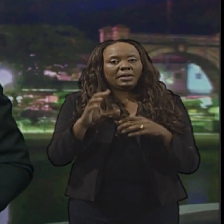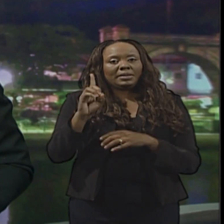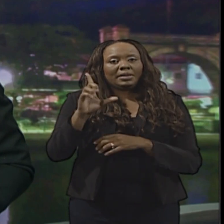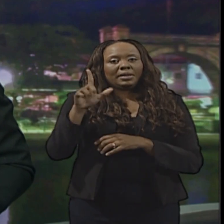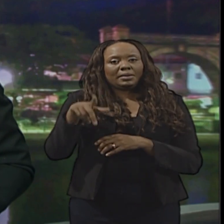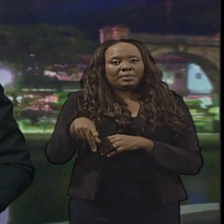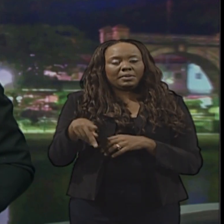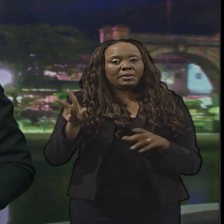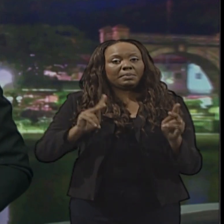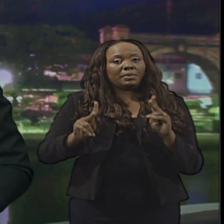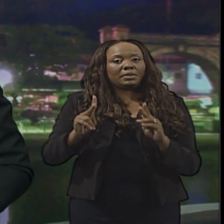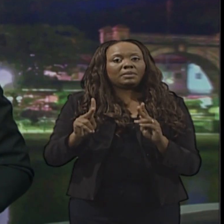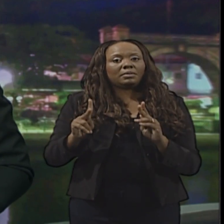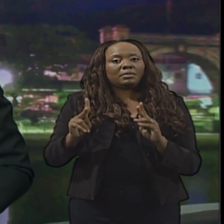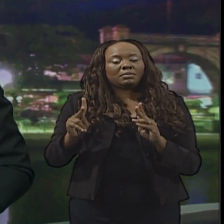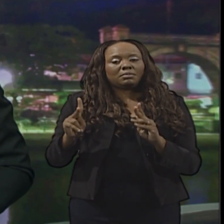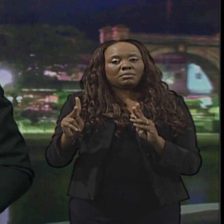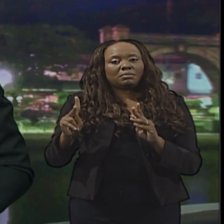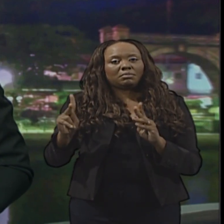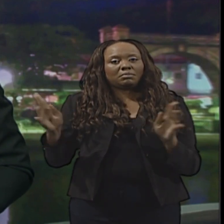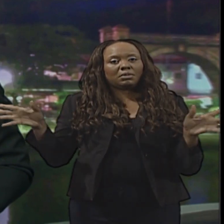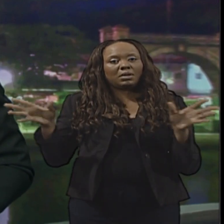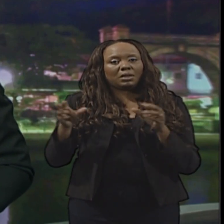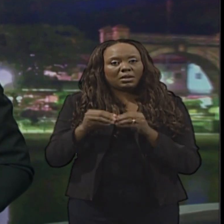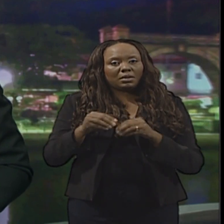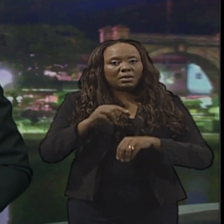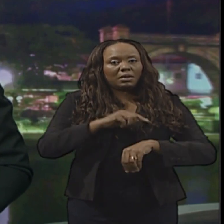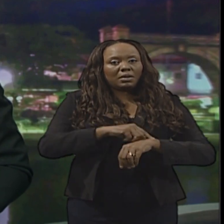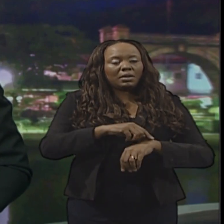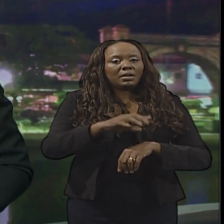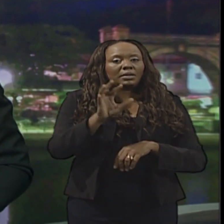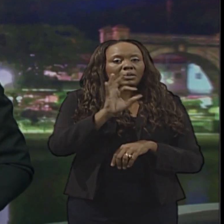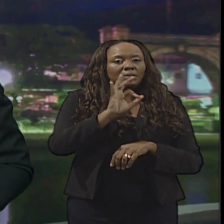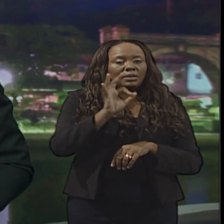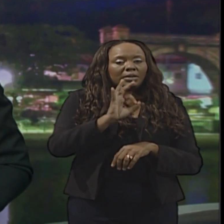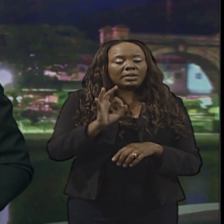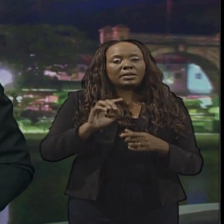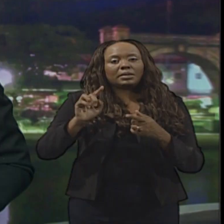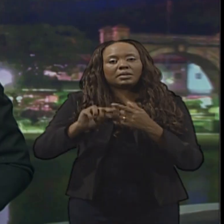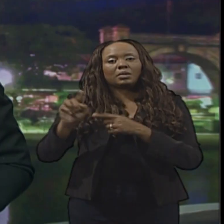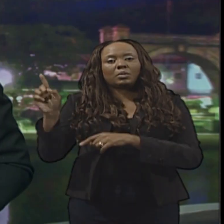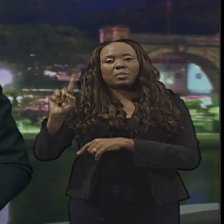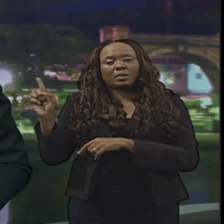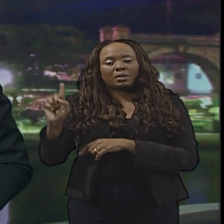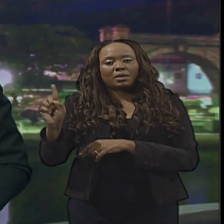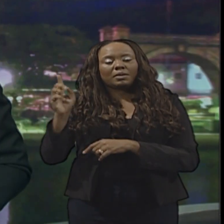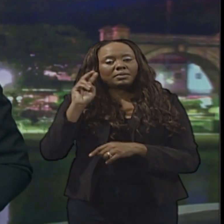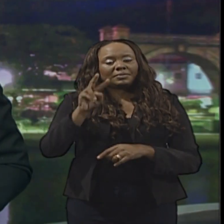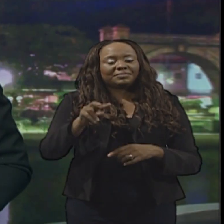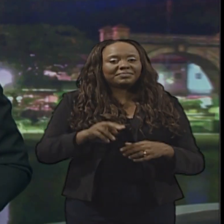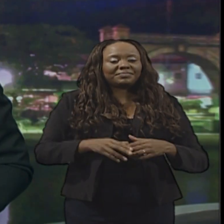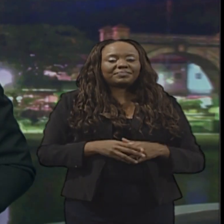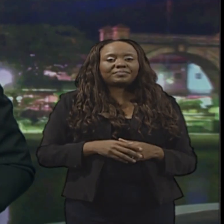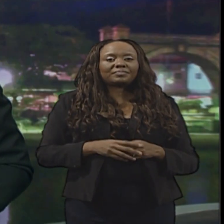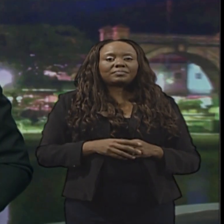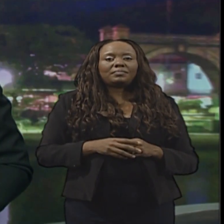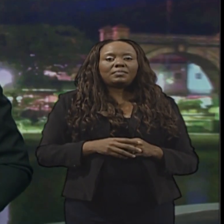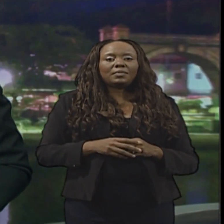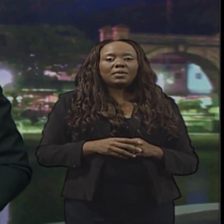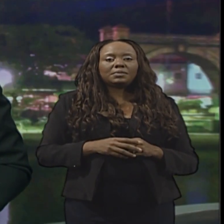DLP headquarters for a meeting which lasted from about 9 to just before 1 this afternoon. Our Sharika Griffith reports.